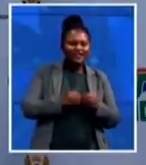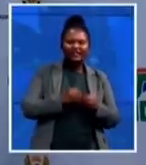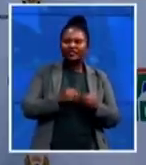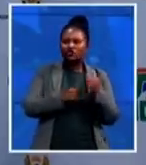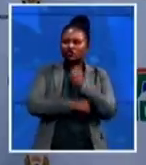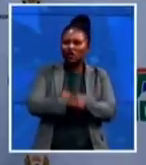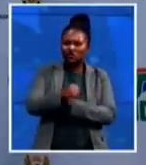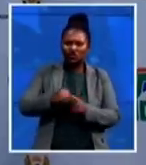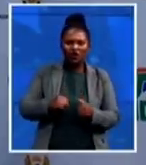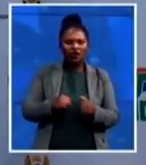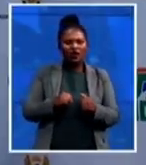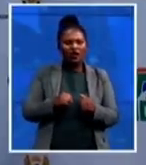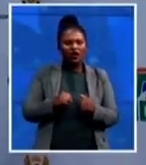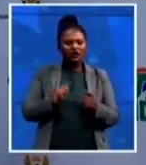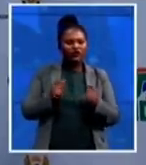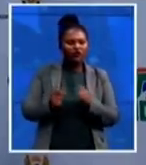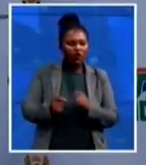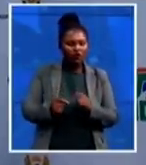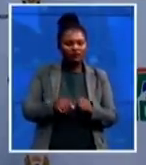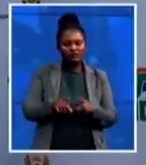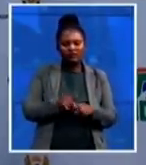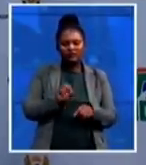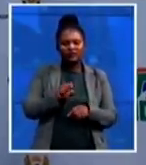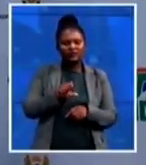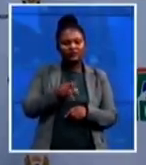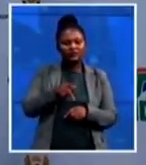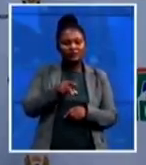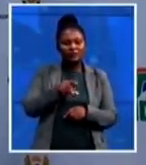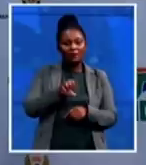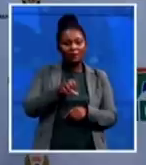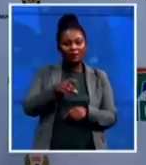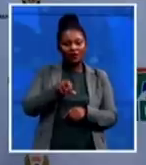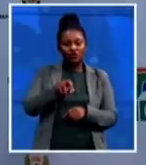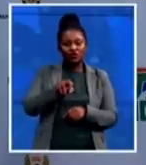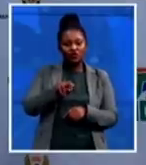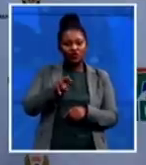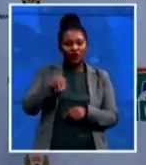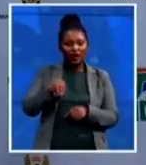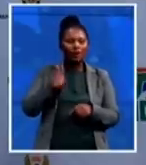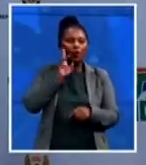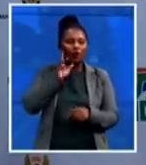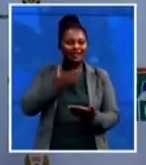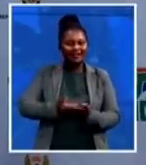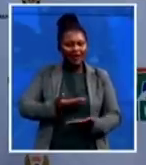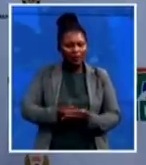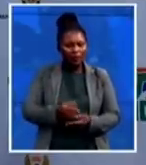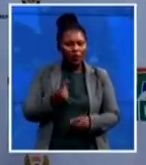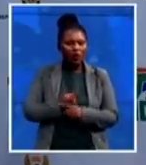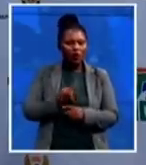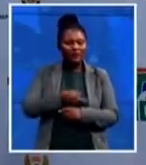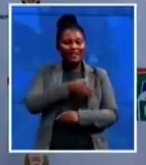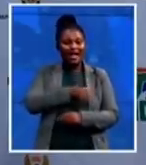spectrum, water licensing, ensuring that water is available, energy is available and